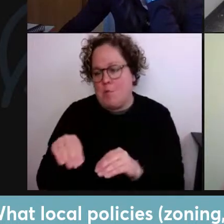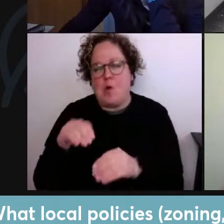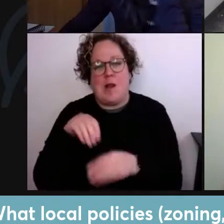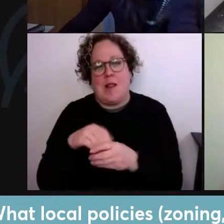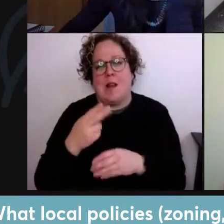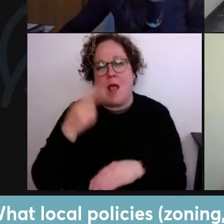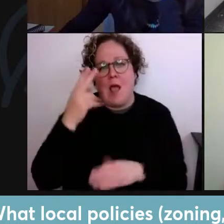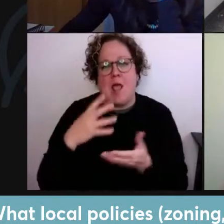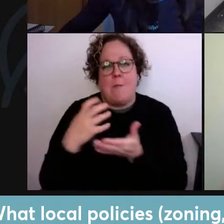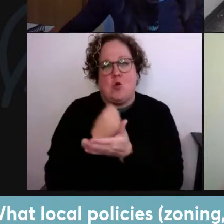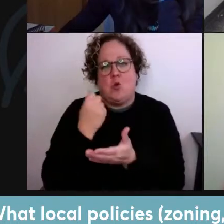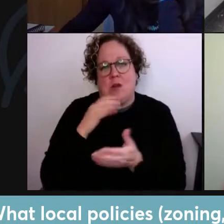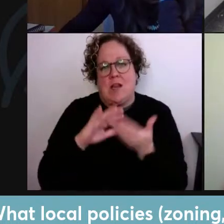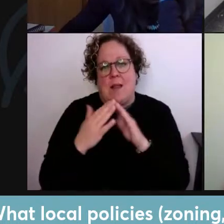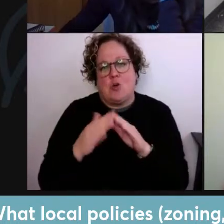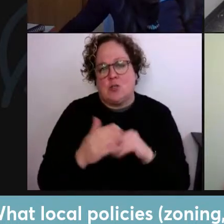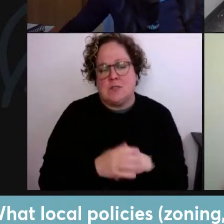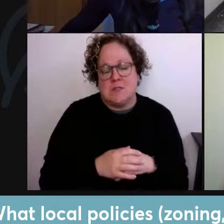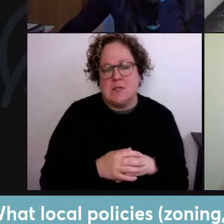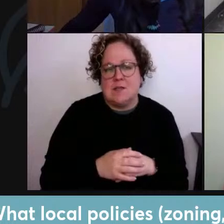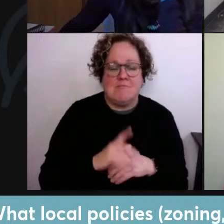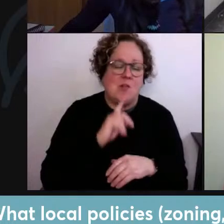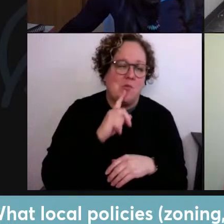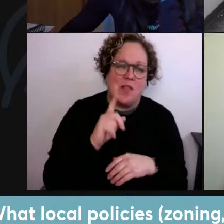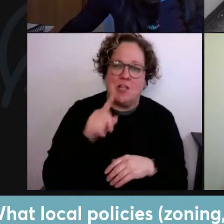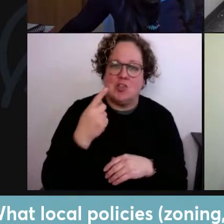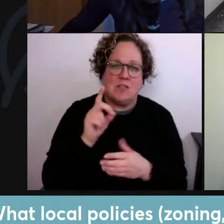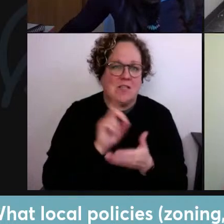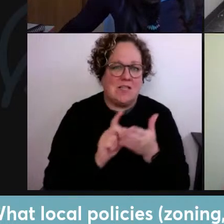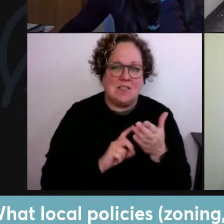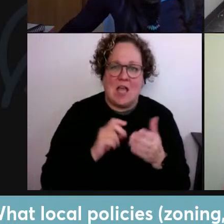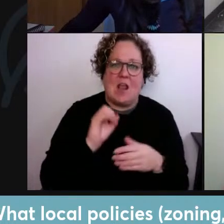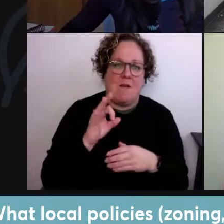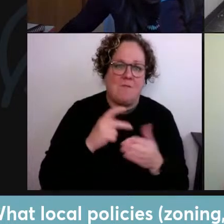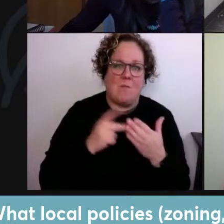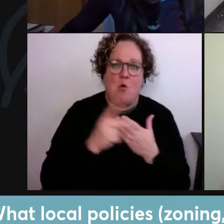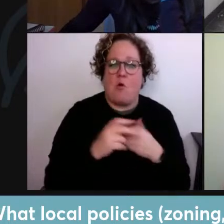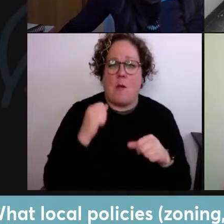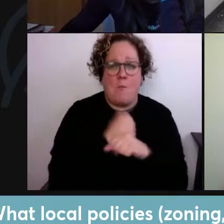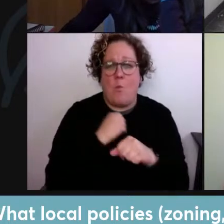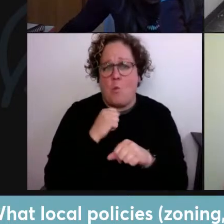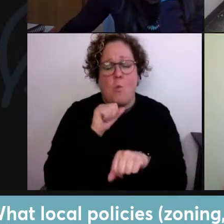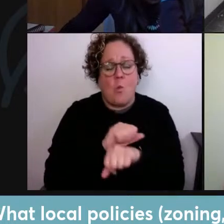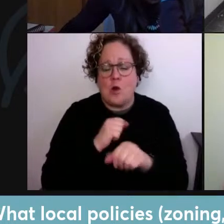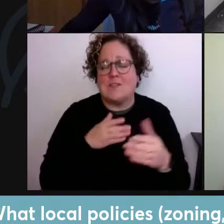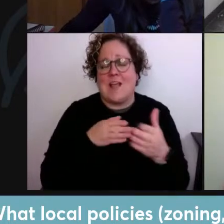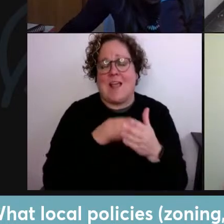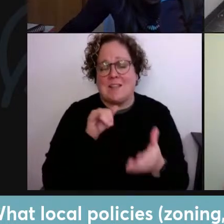high opportunity neighborhoods. And just the design of the program works against that, that it doesn't create